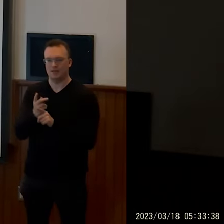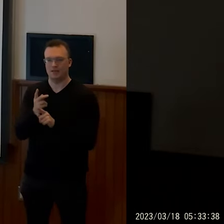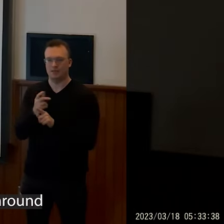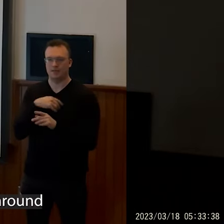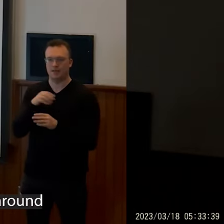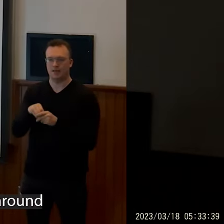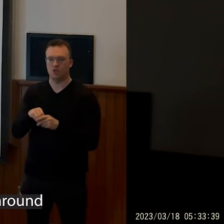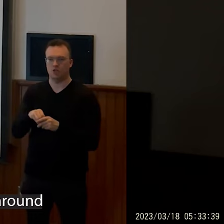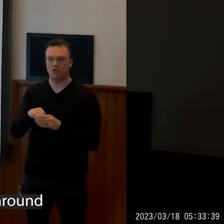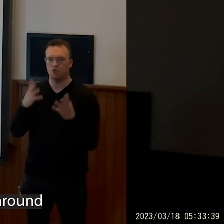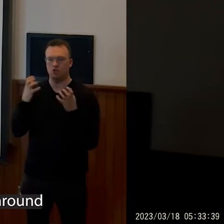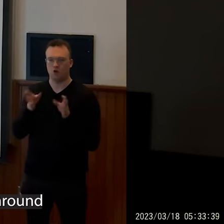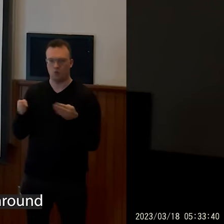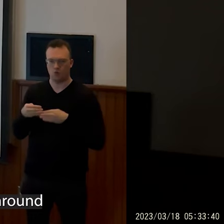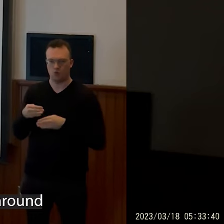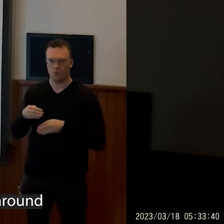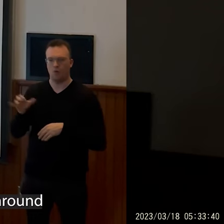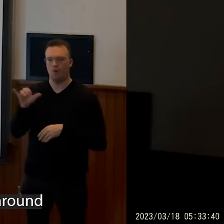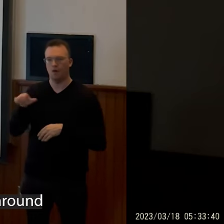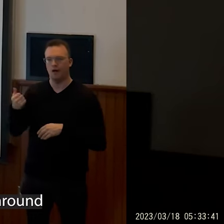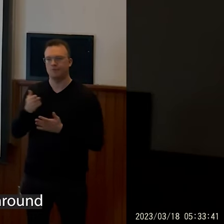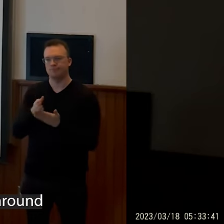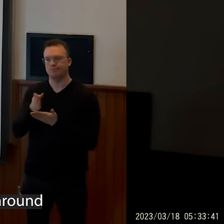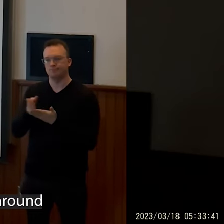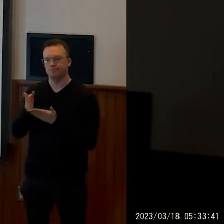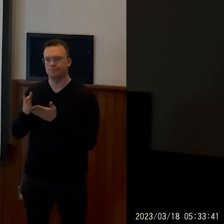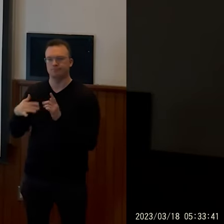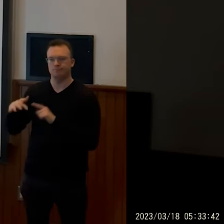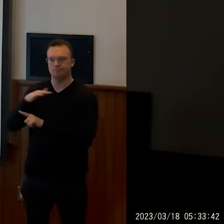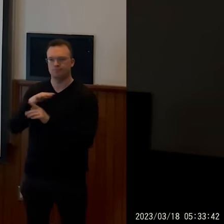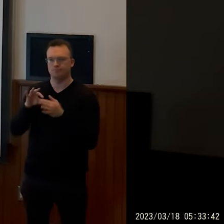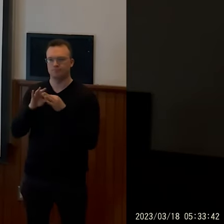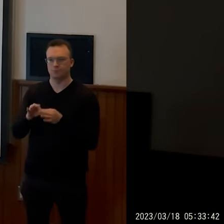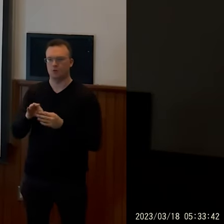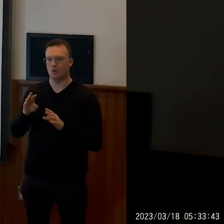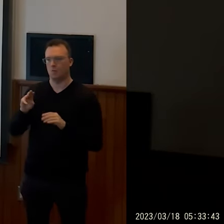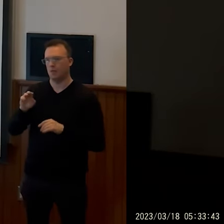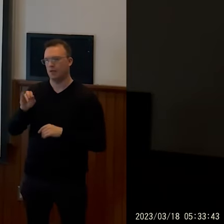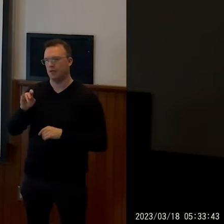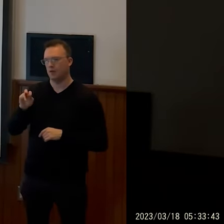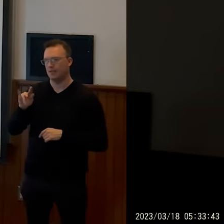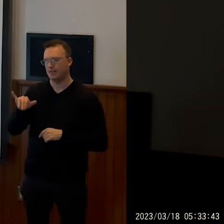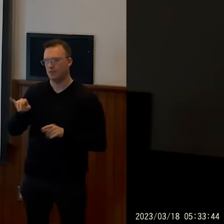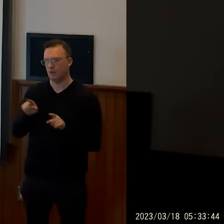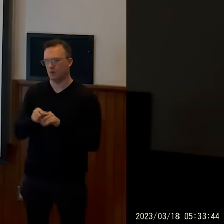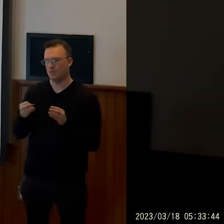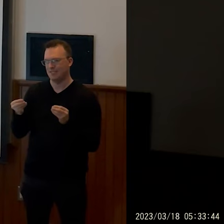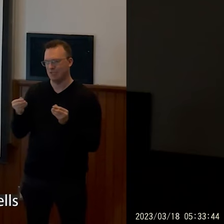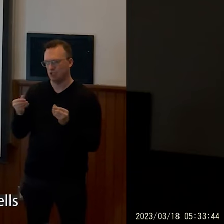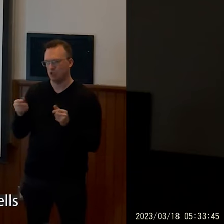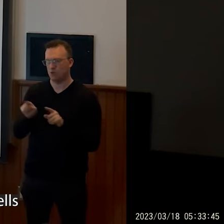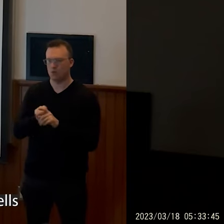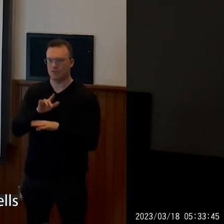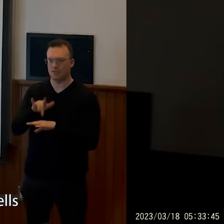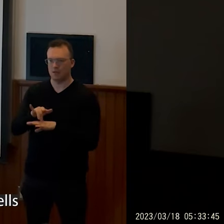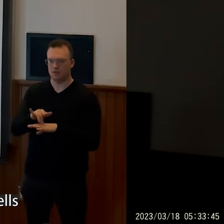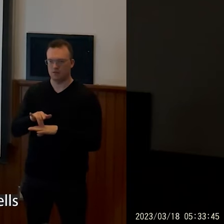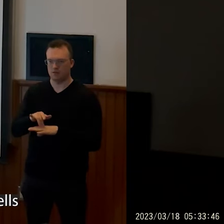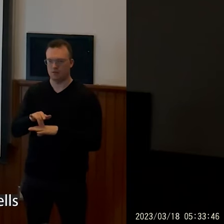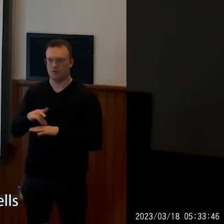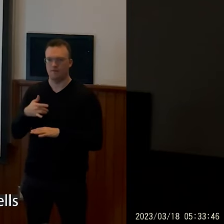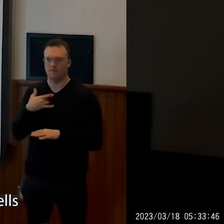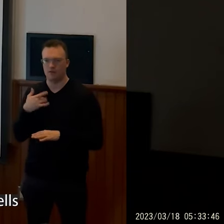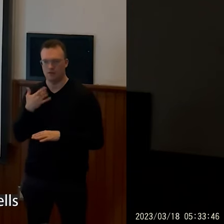dark room, but then there's these other conversations around materiality and texture and touch and